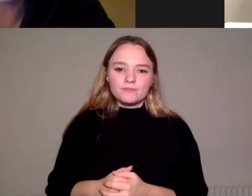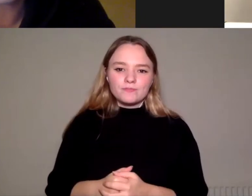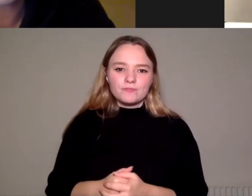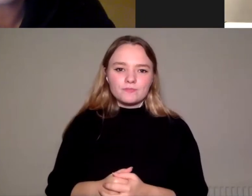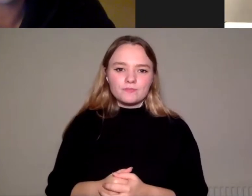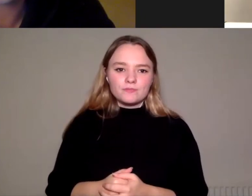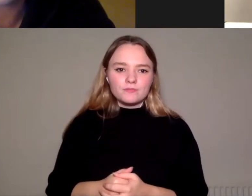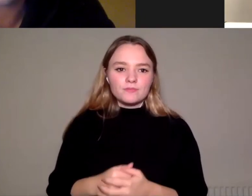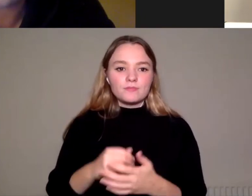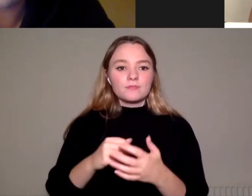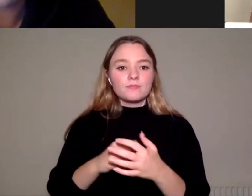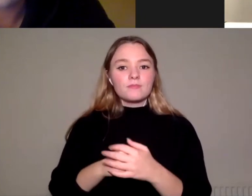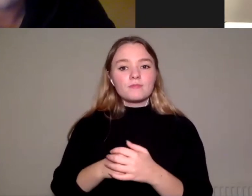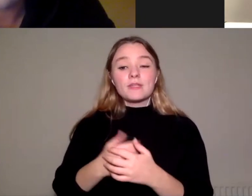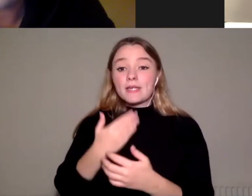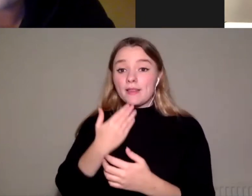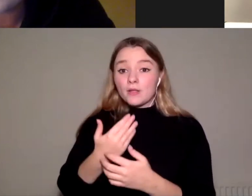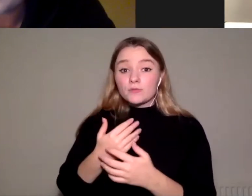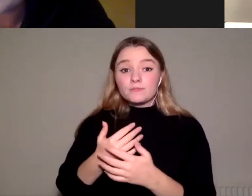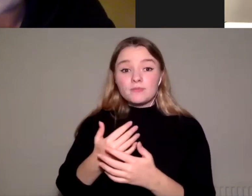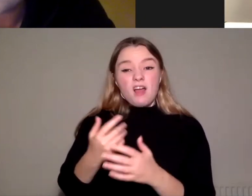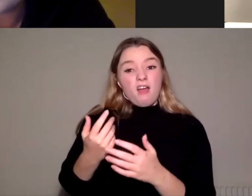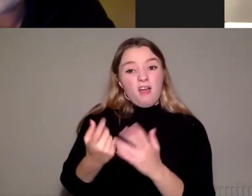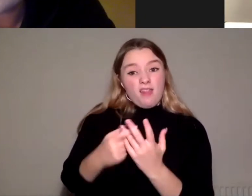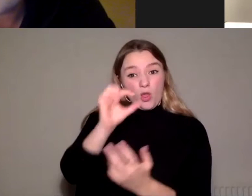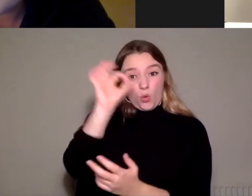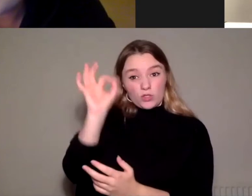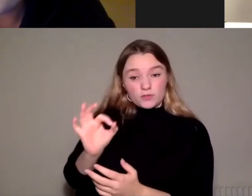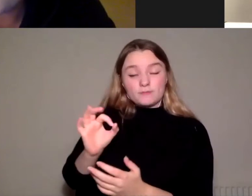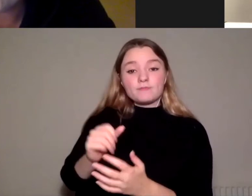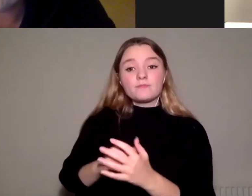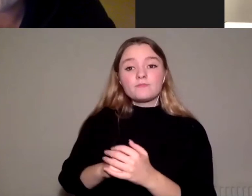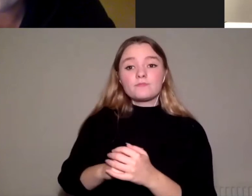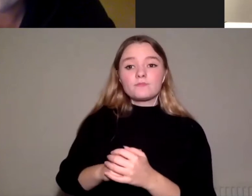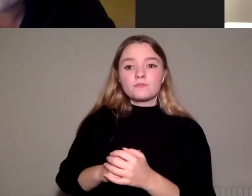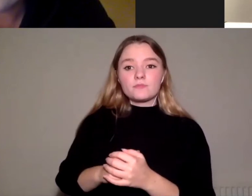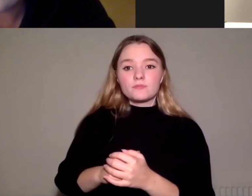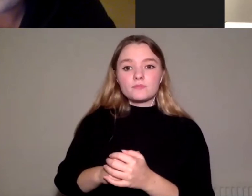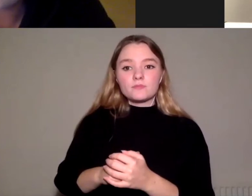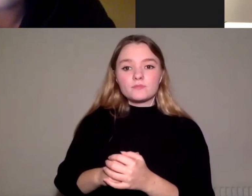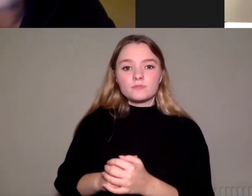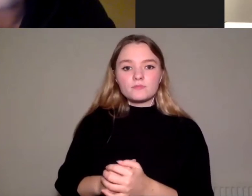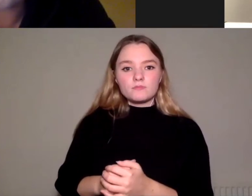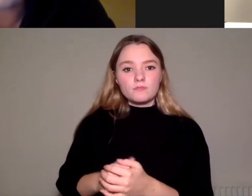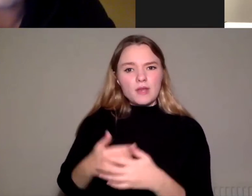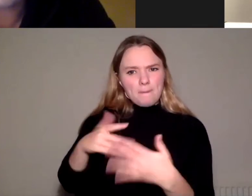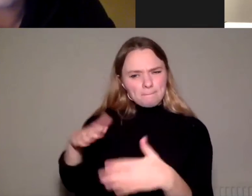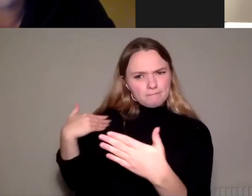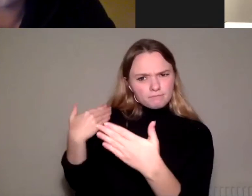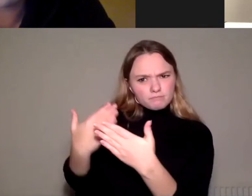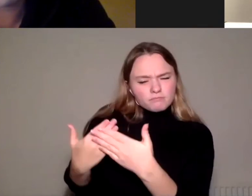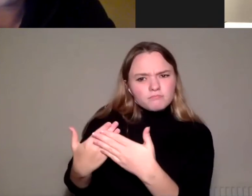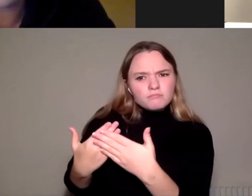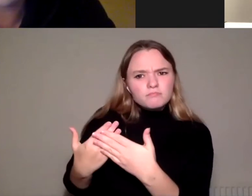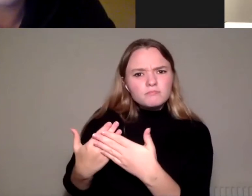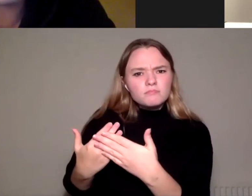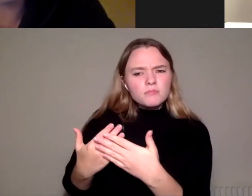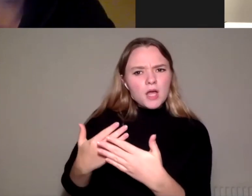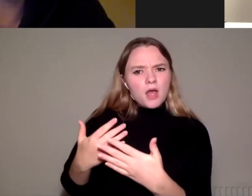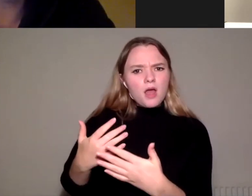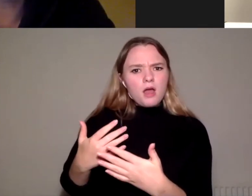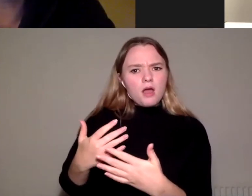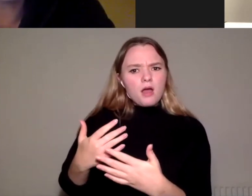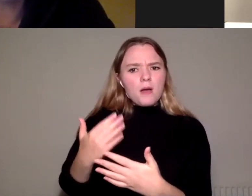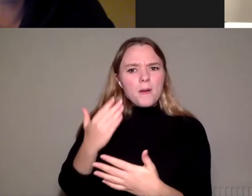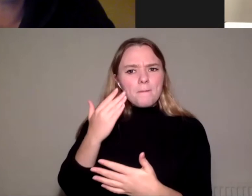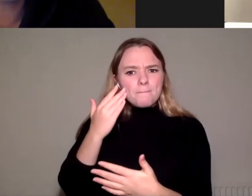Great, thank you, Maia. Another question that's come in is, how long have you been doing Black Lives Matter Exeter? Like,